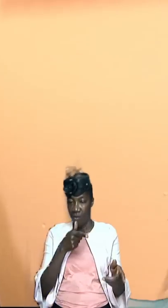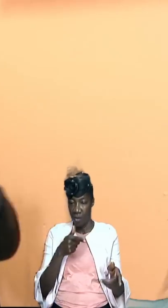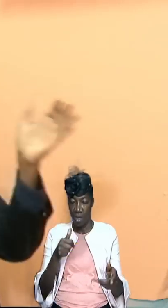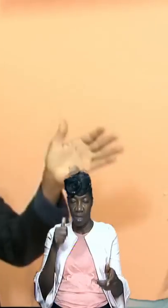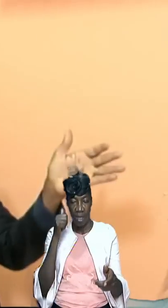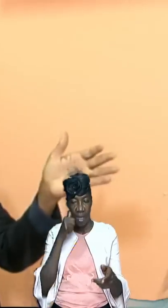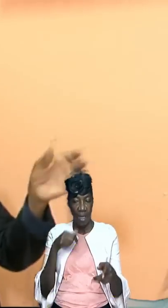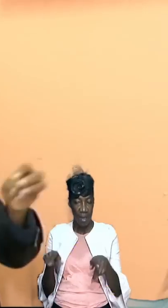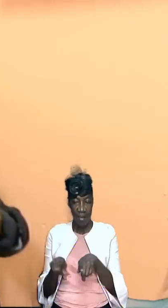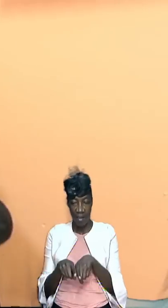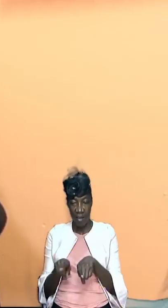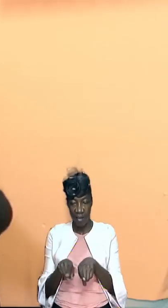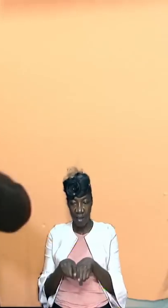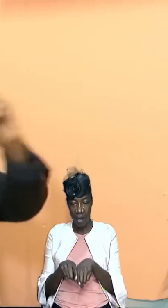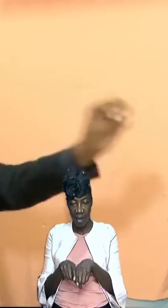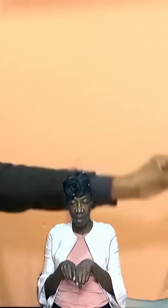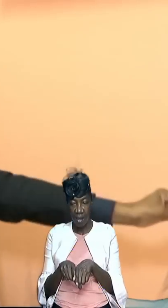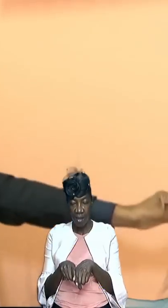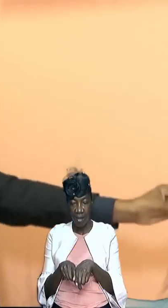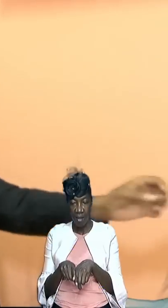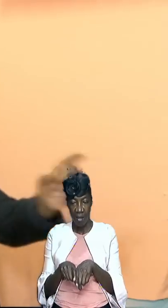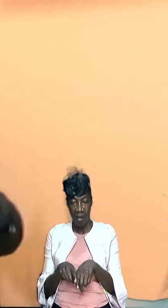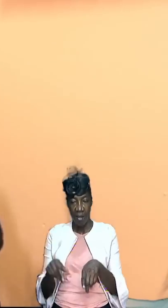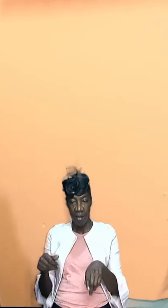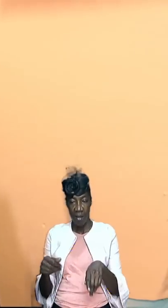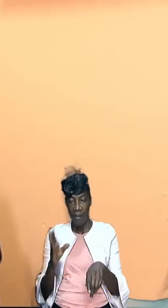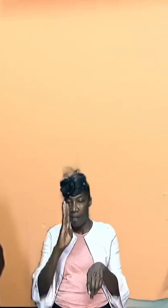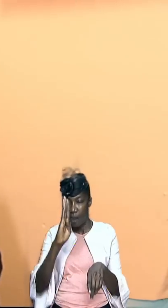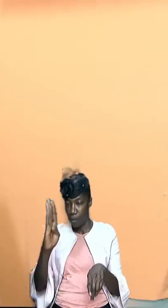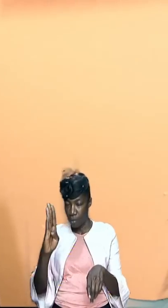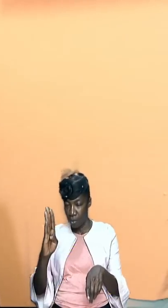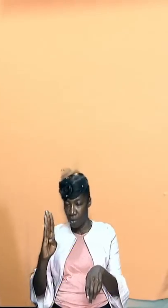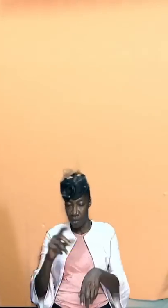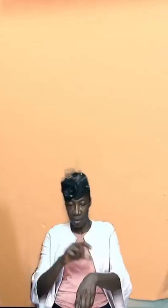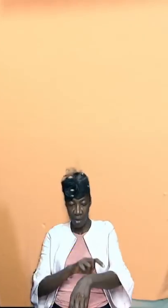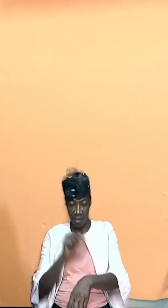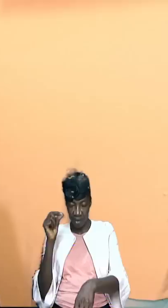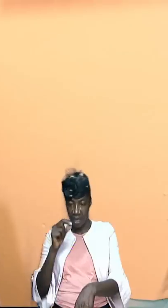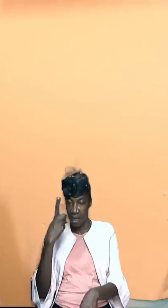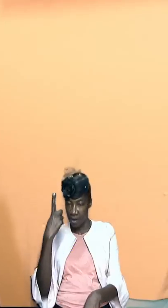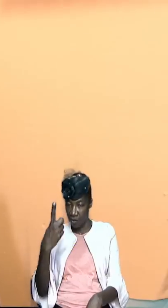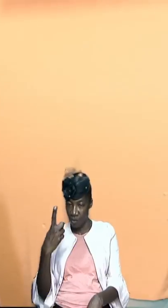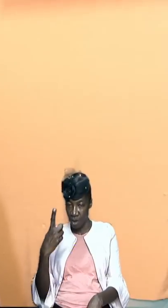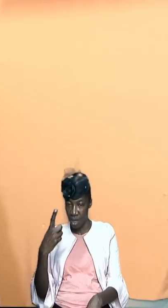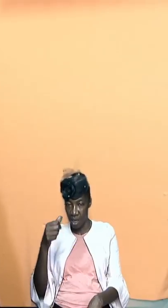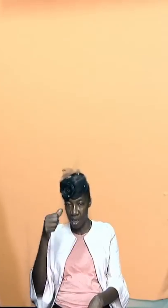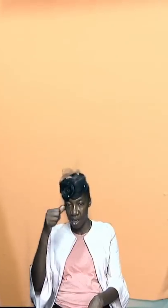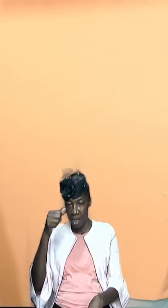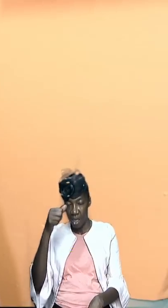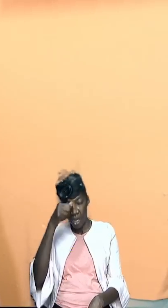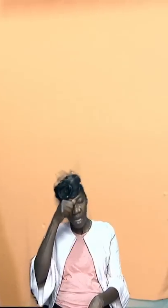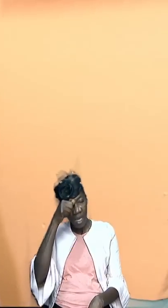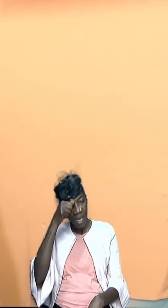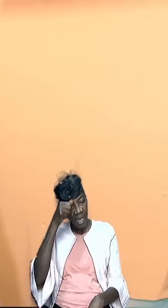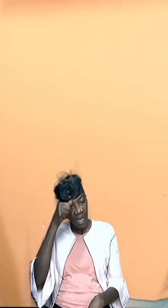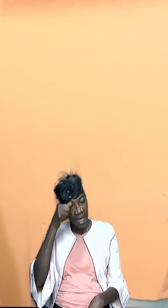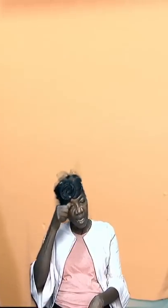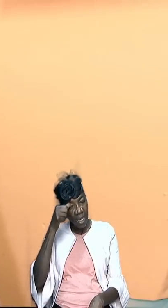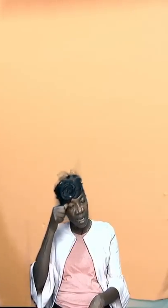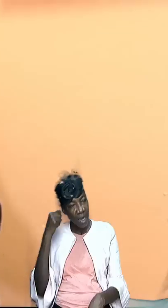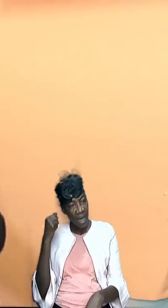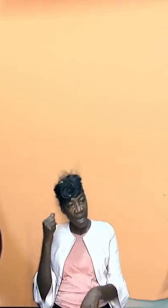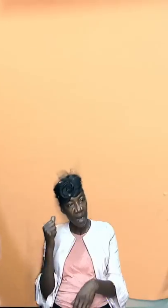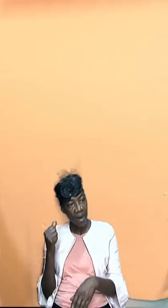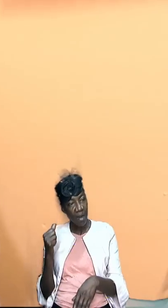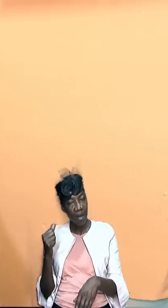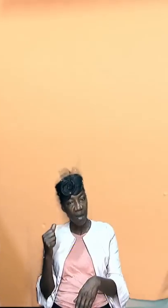of all the others, all of them were brown skin and one was dark. And yet the one that was dark,